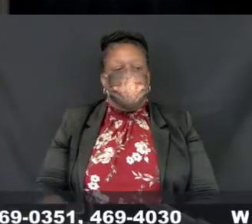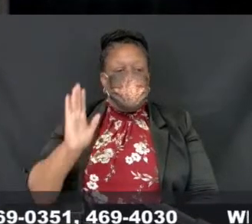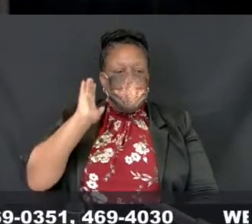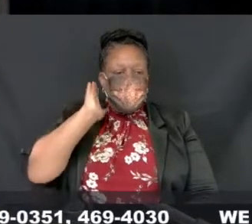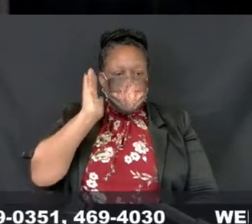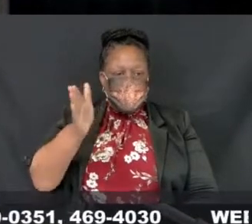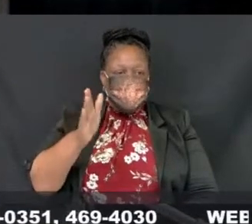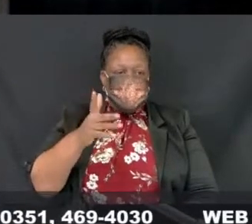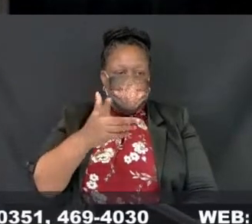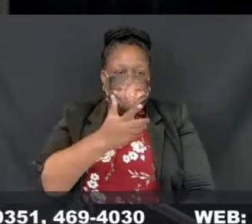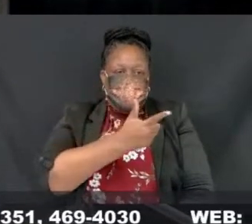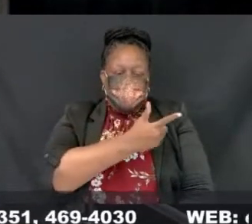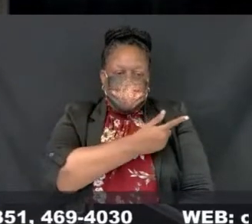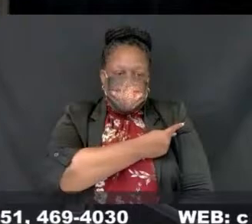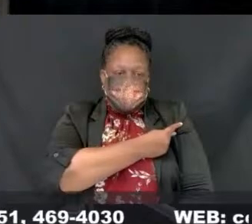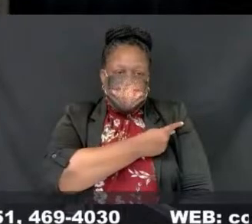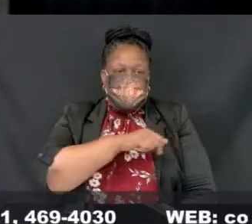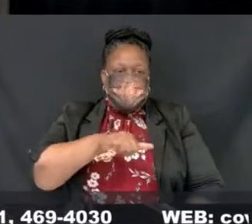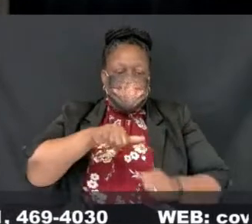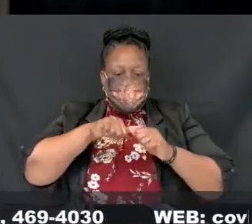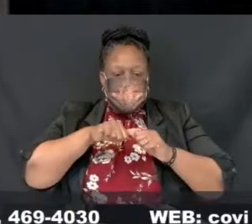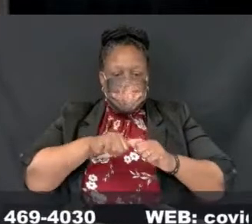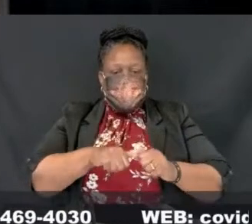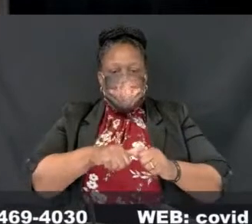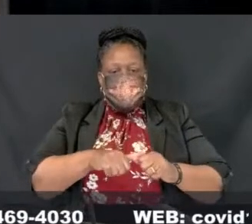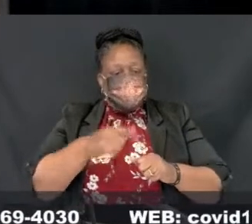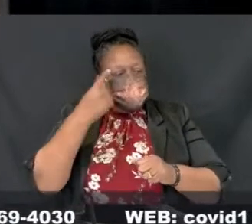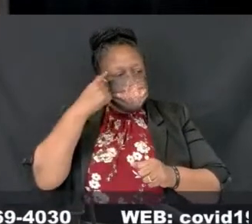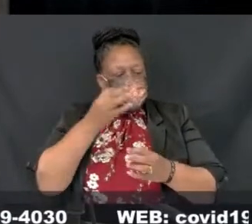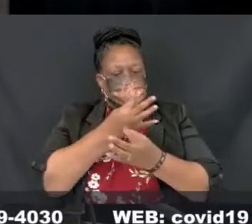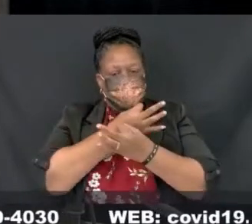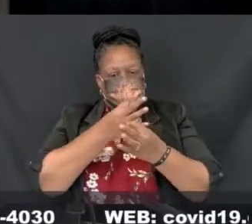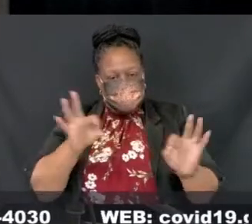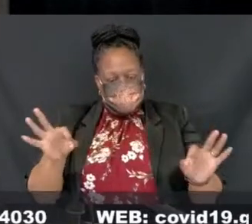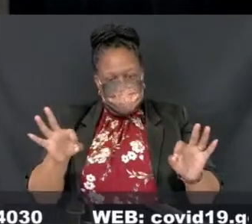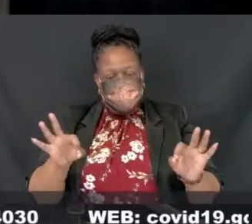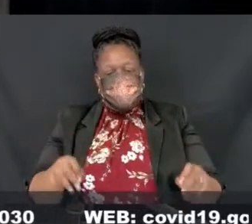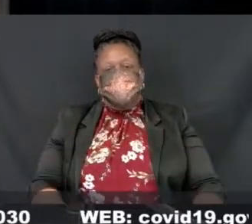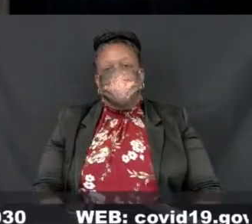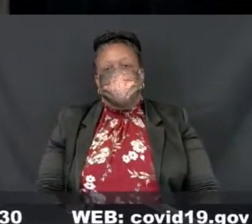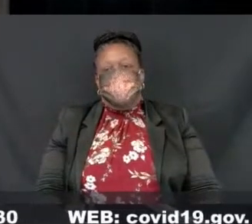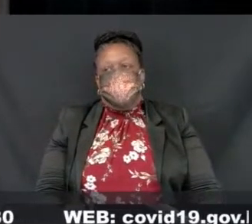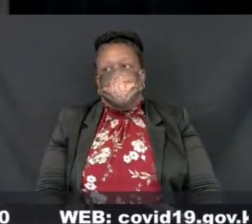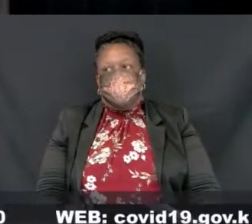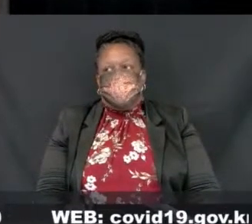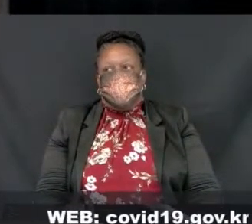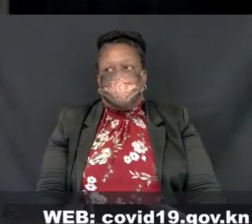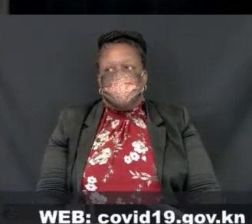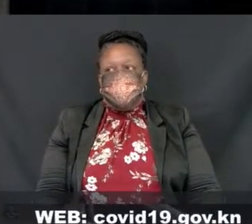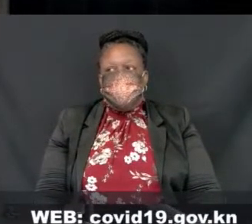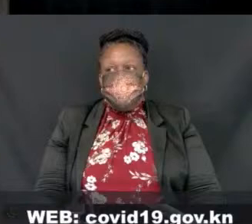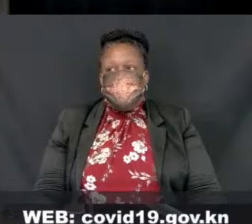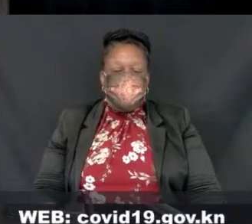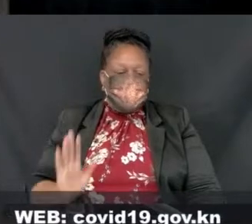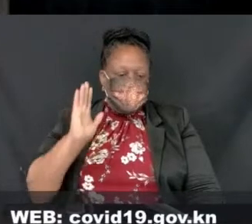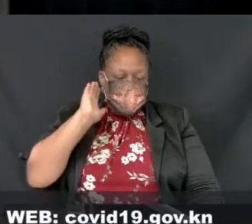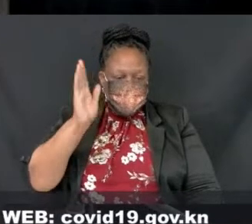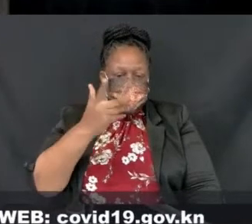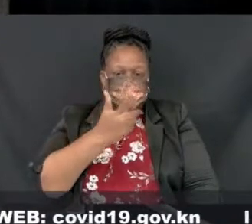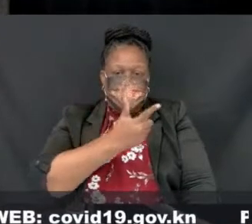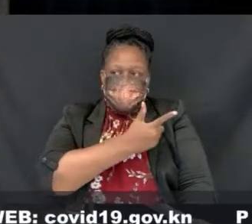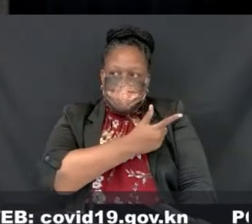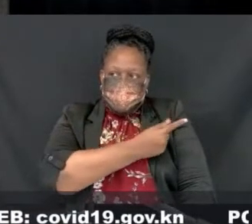free within the Federation or in the foreseeable future? And will vaccines remain free